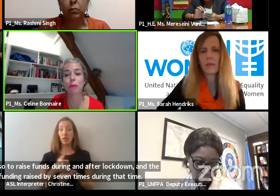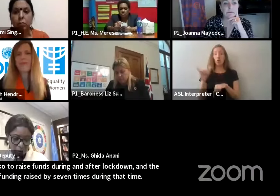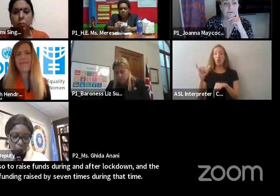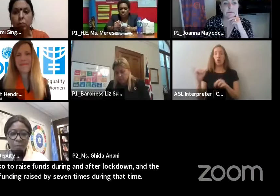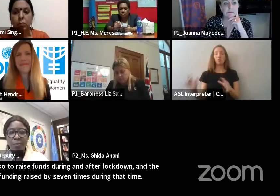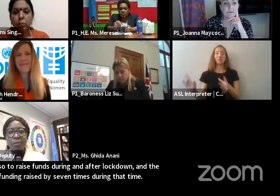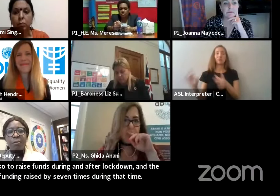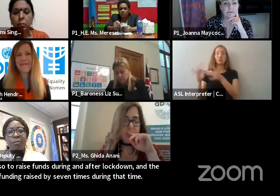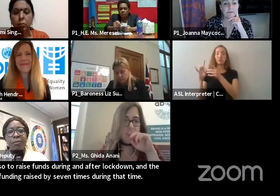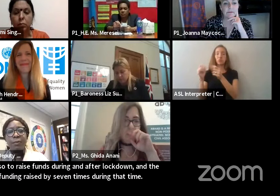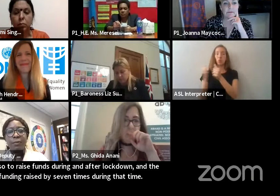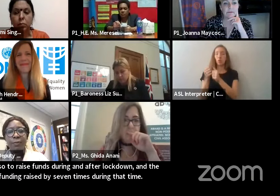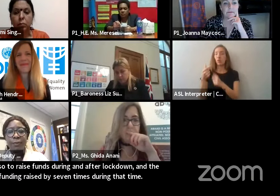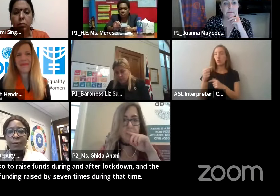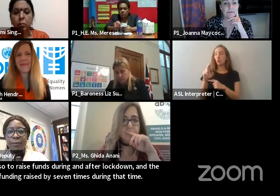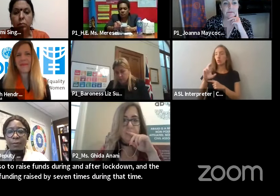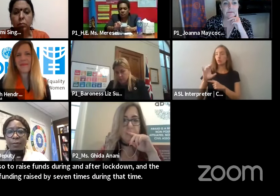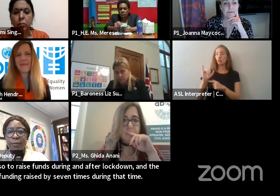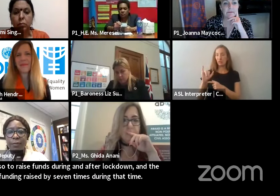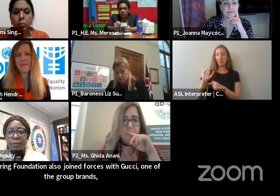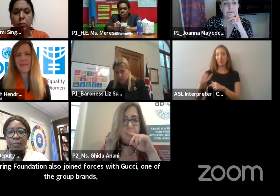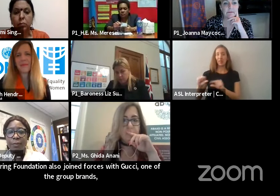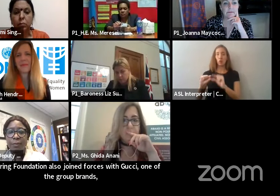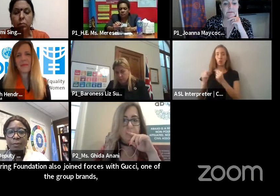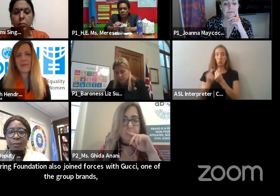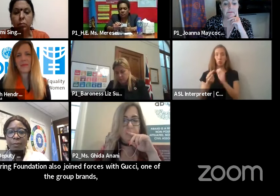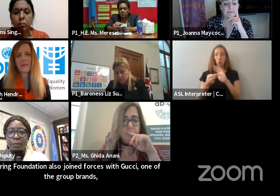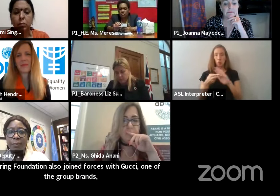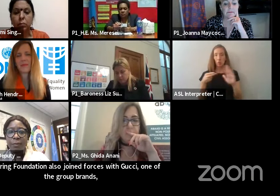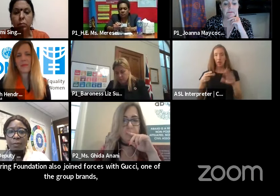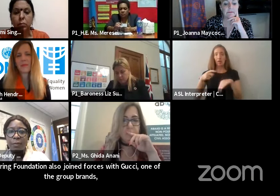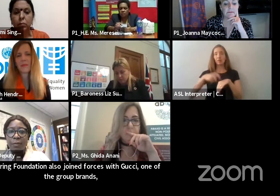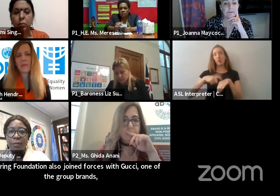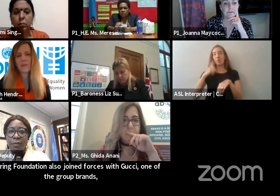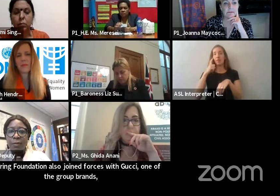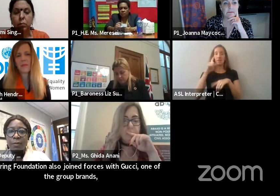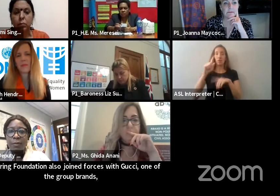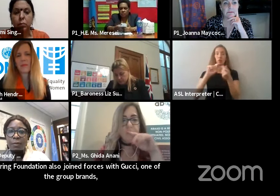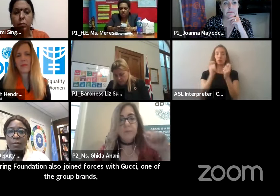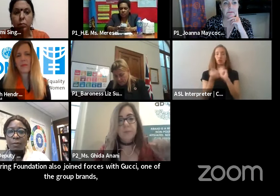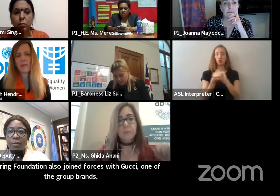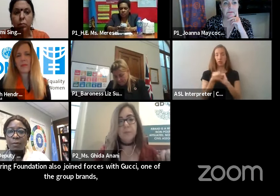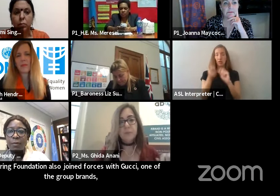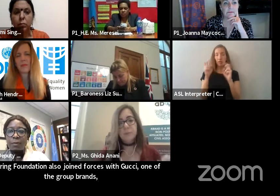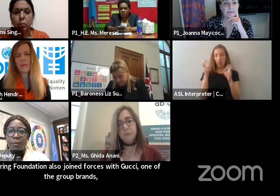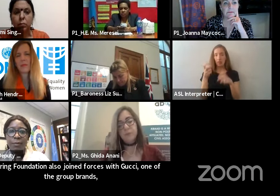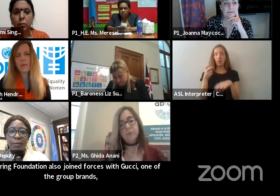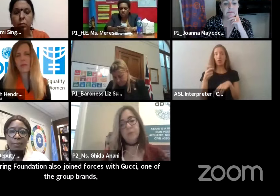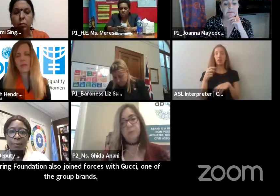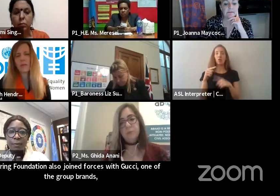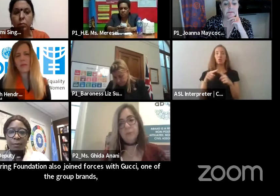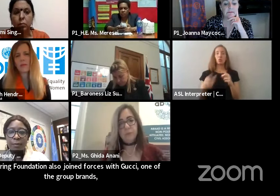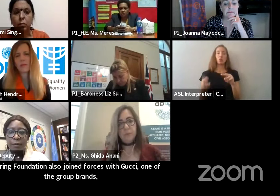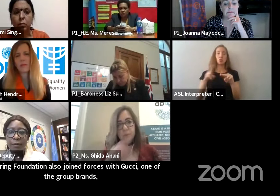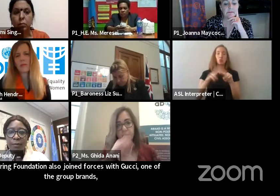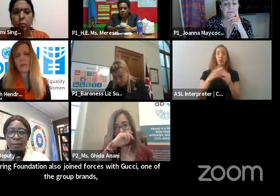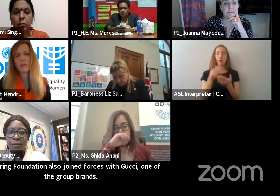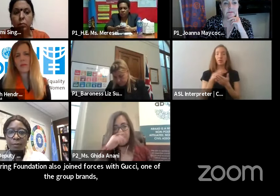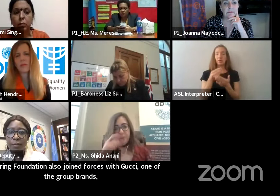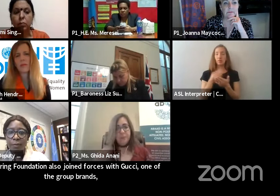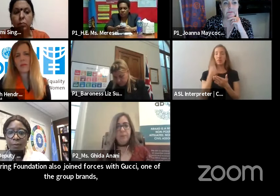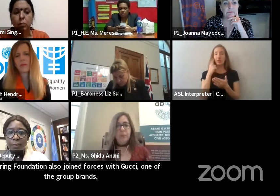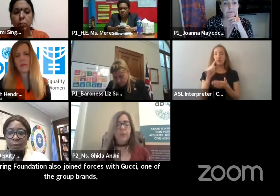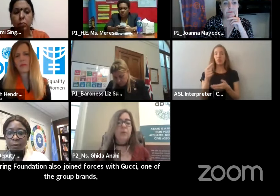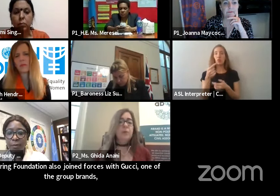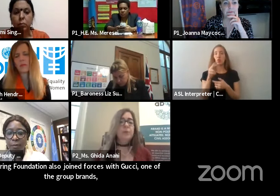the group brands, and Chime for Change to raise funds for grassroots organizations and women's